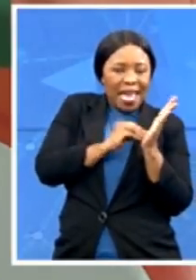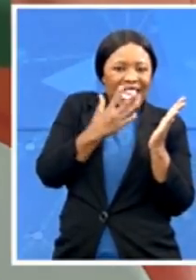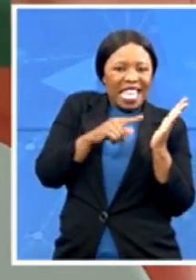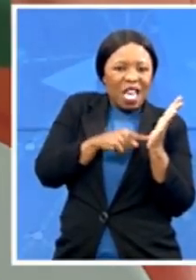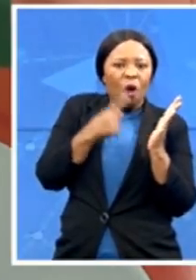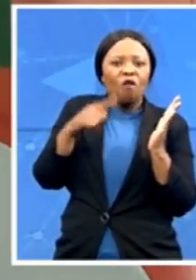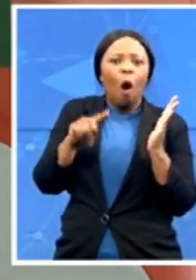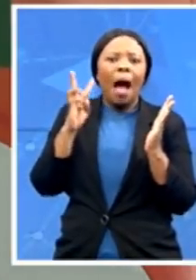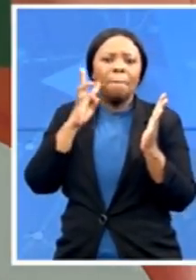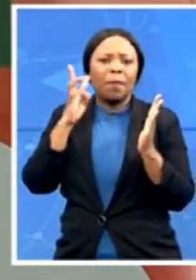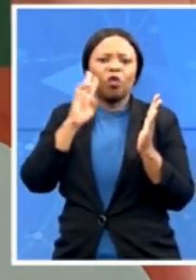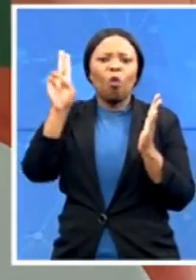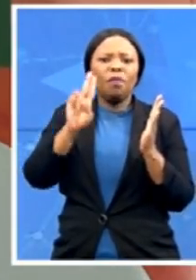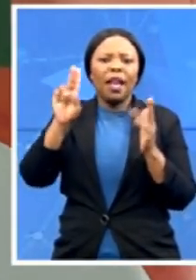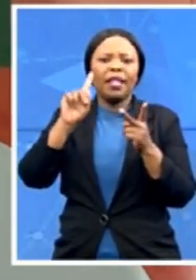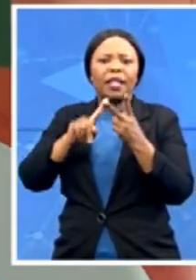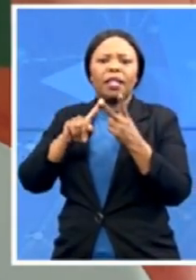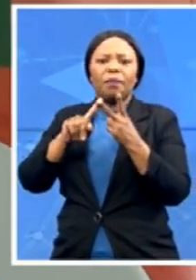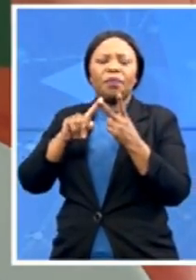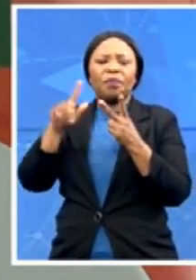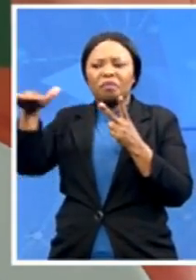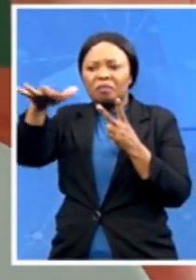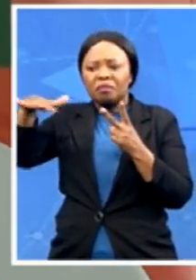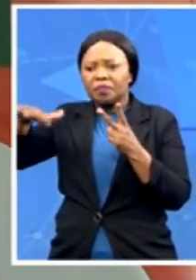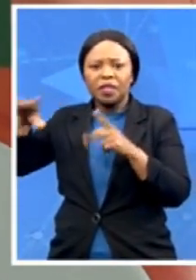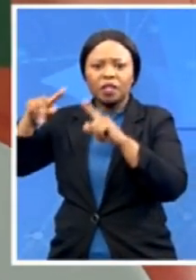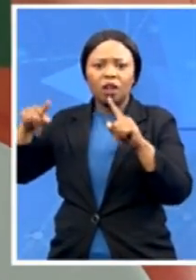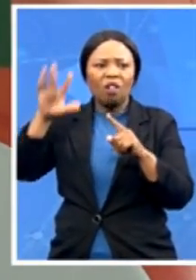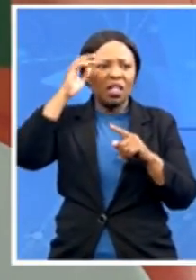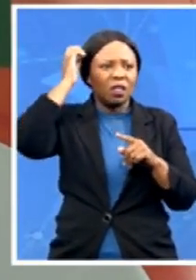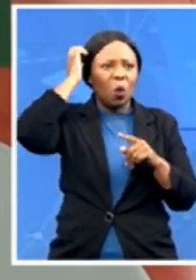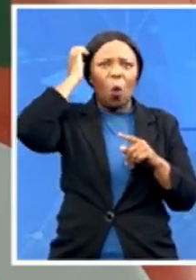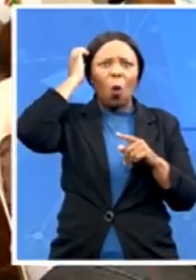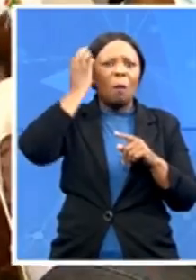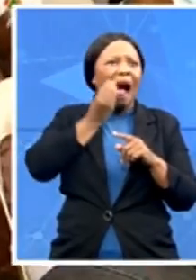Bay bonwa inhloko kanti bayityile.